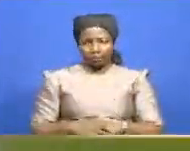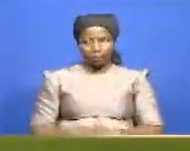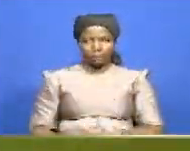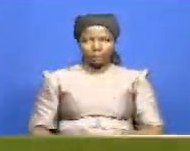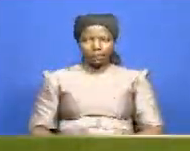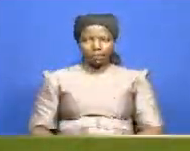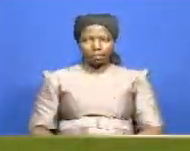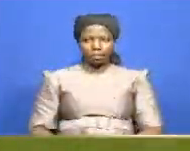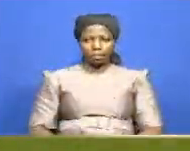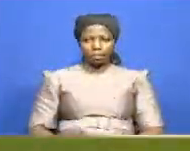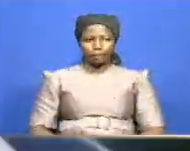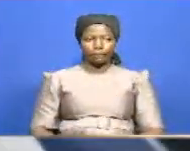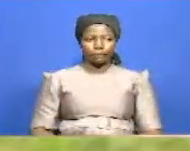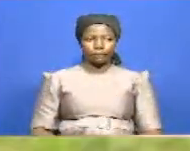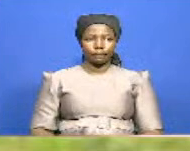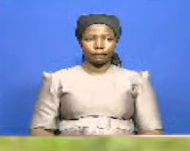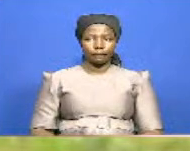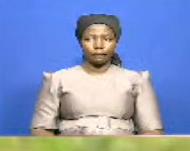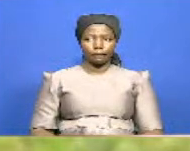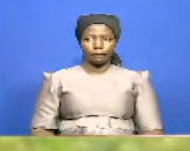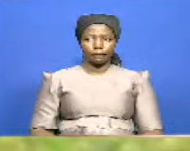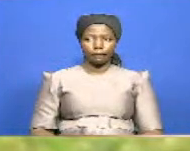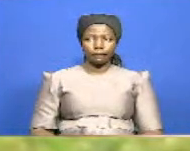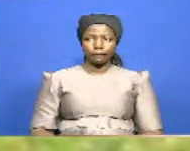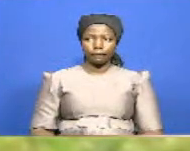it away. Song Hen.